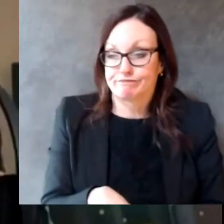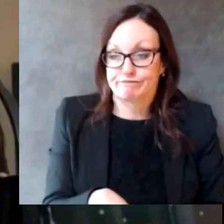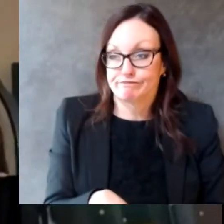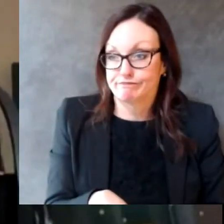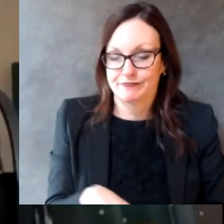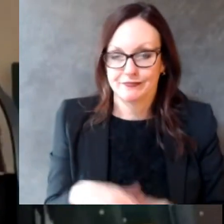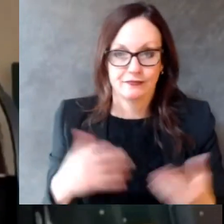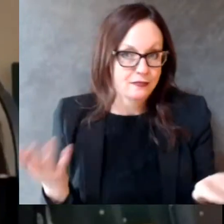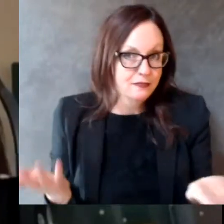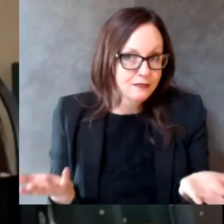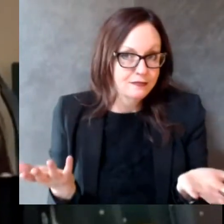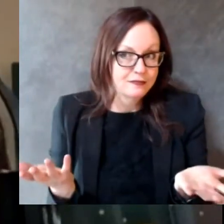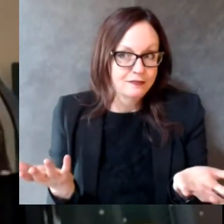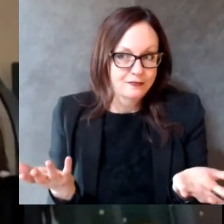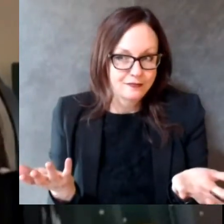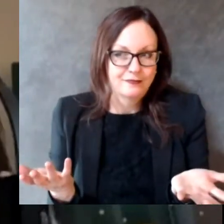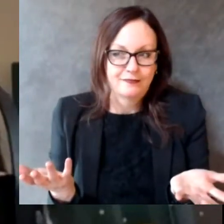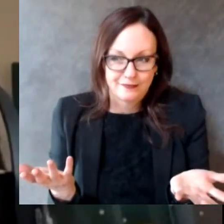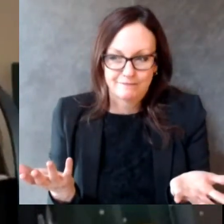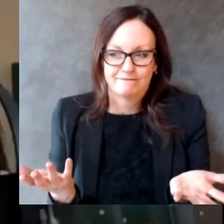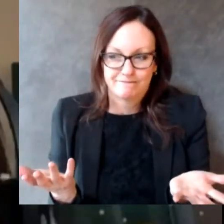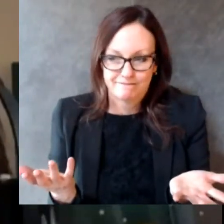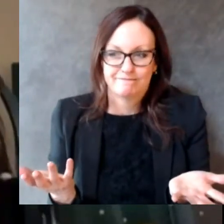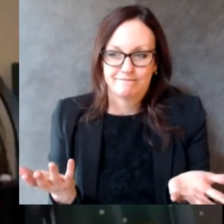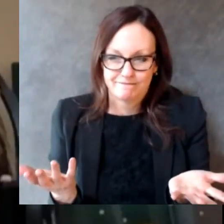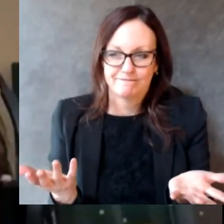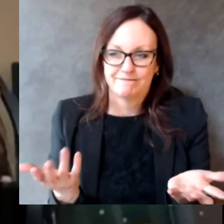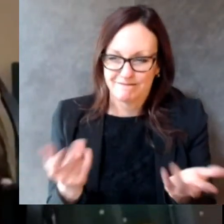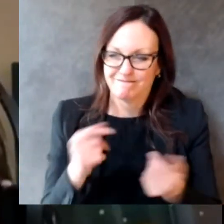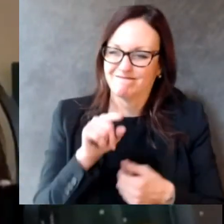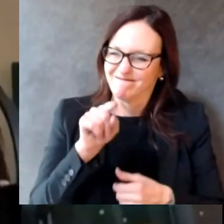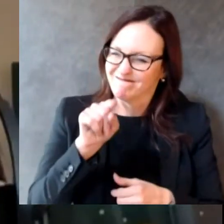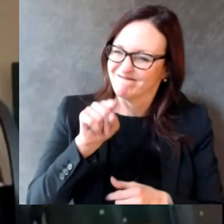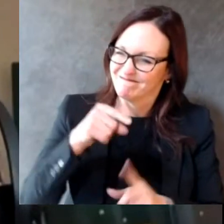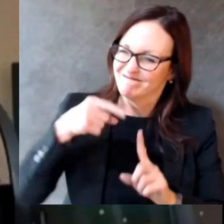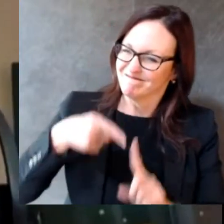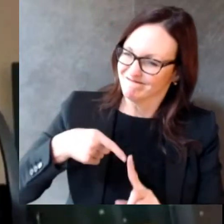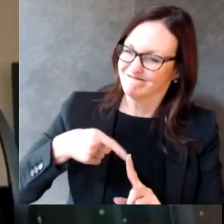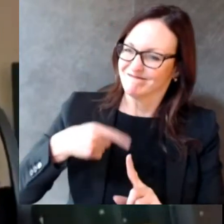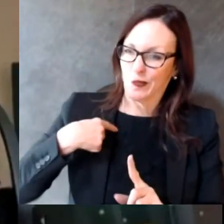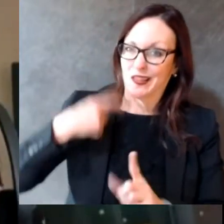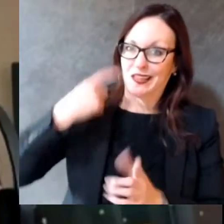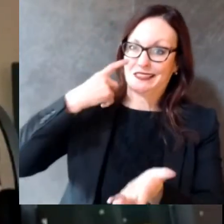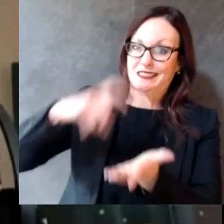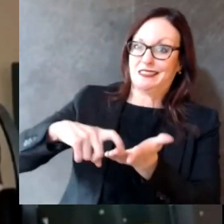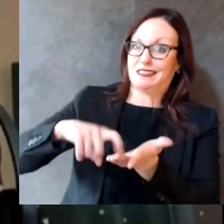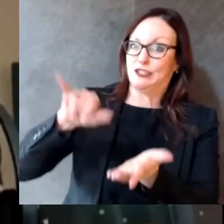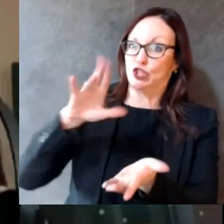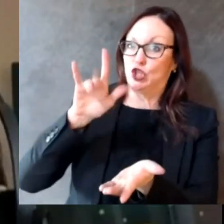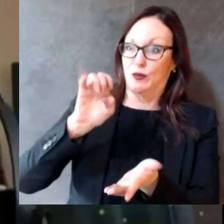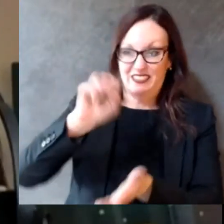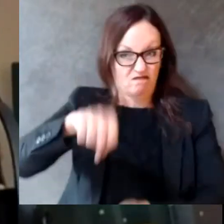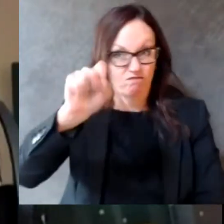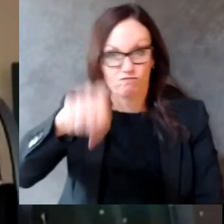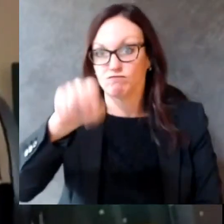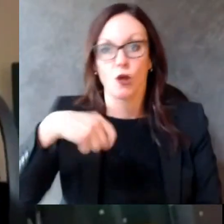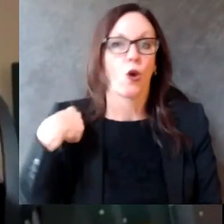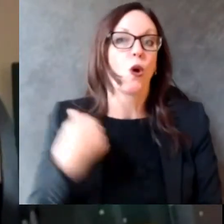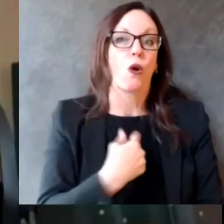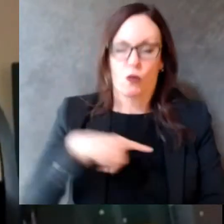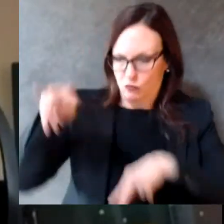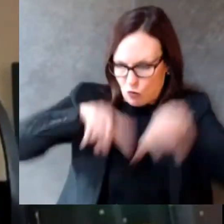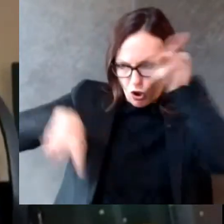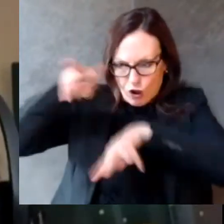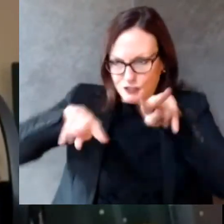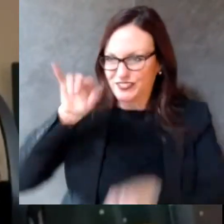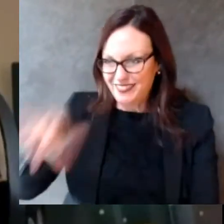demand, and it has happened throughout the country. I meet regularly with other